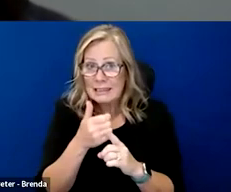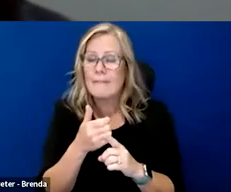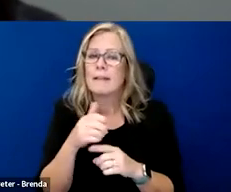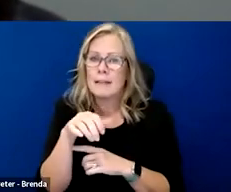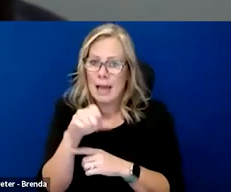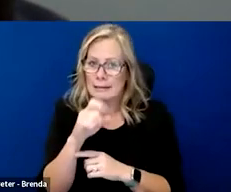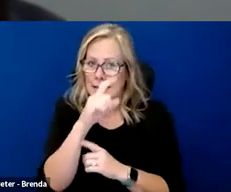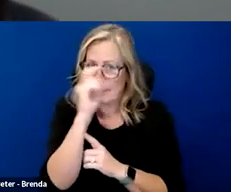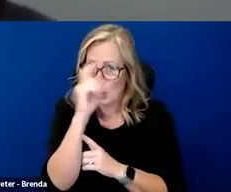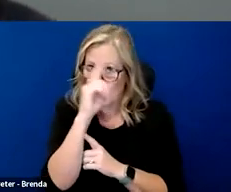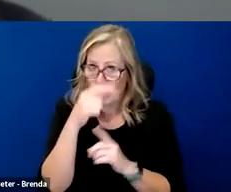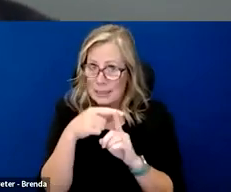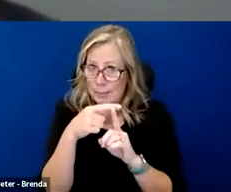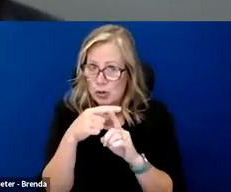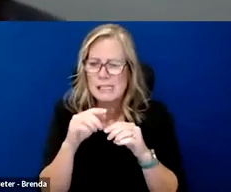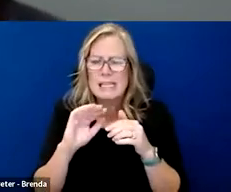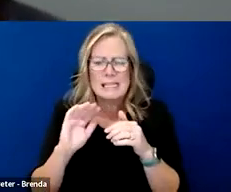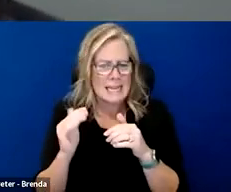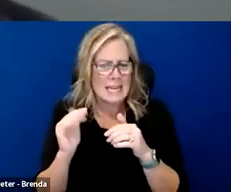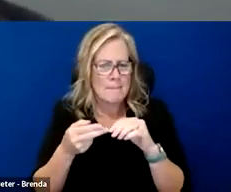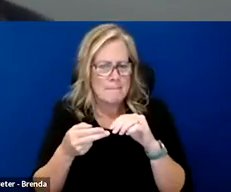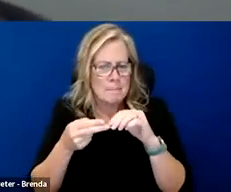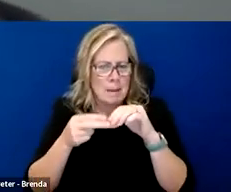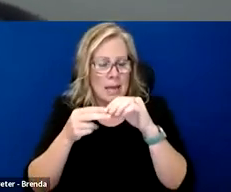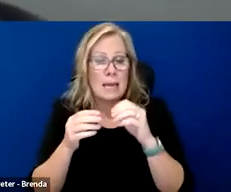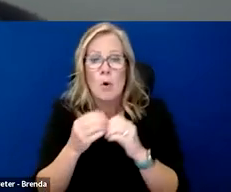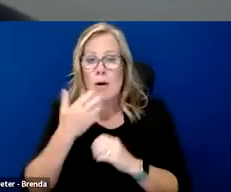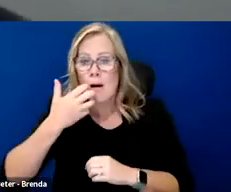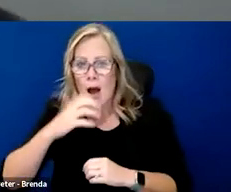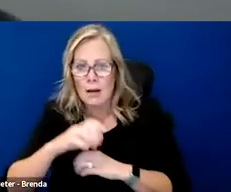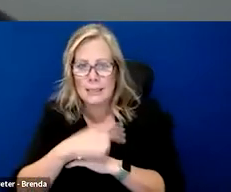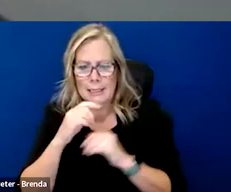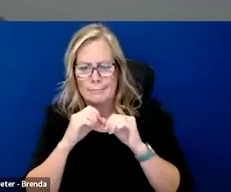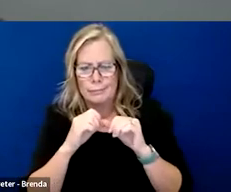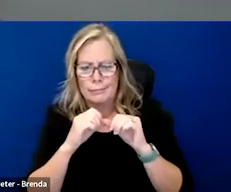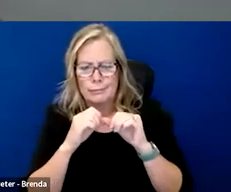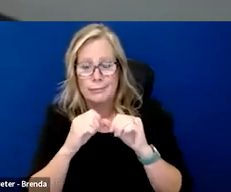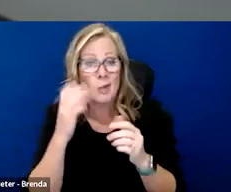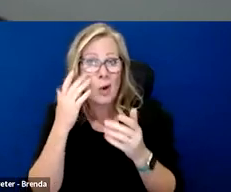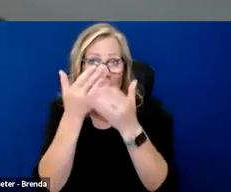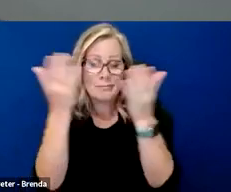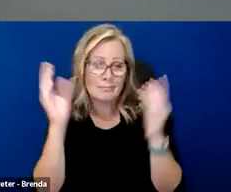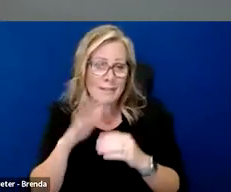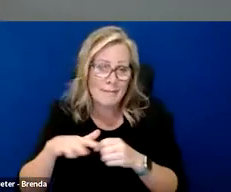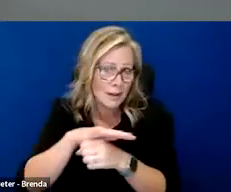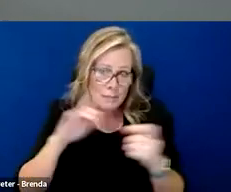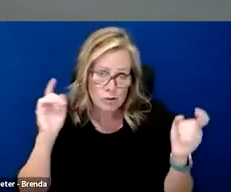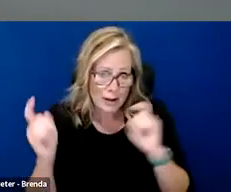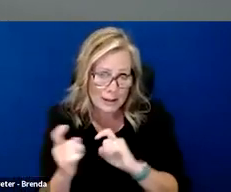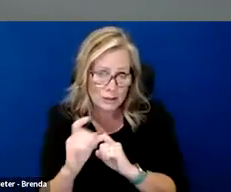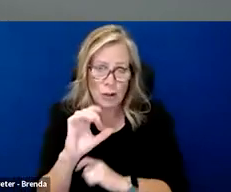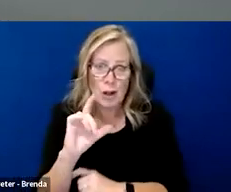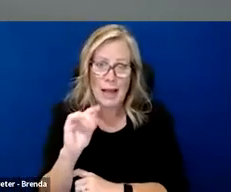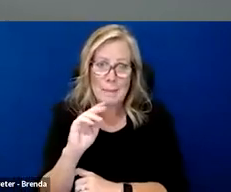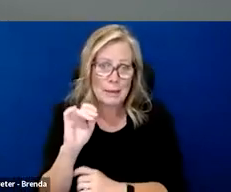summer temperatures and more extremely hot days due to climate change. So it's both an increase in the frequency of